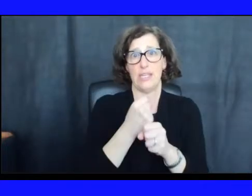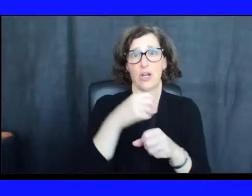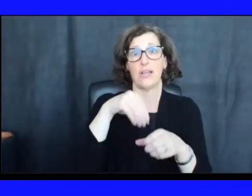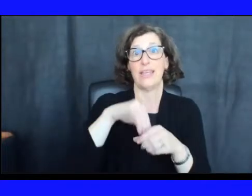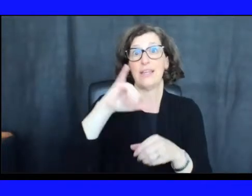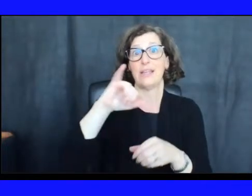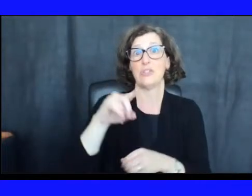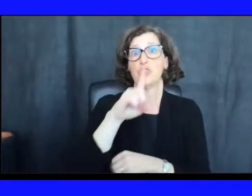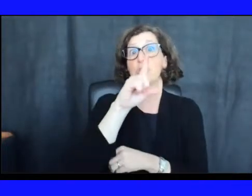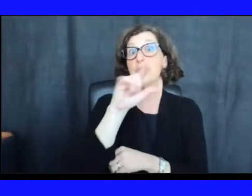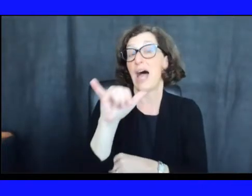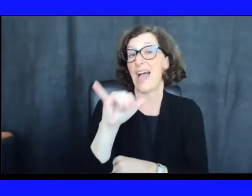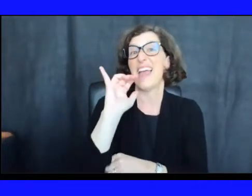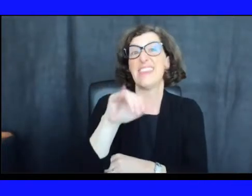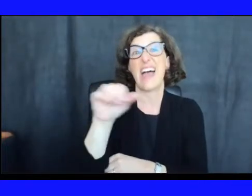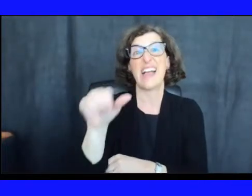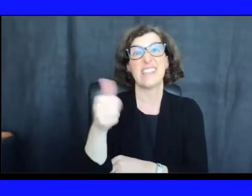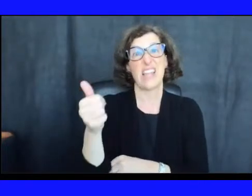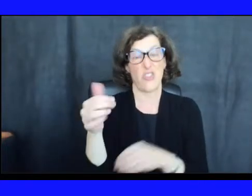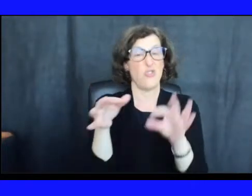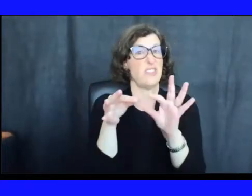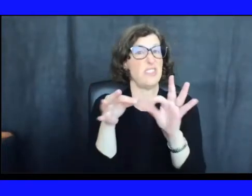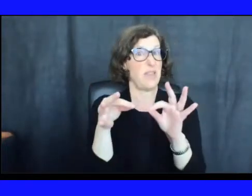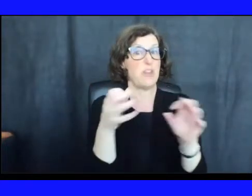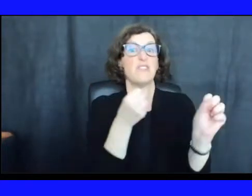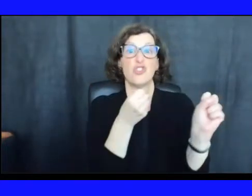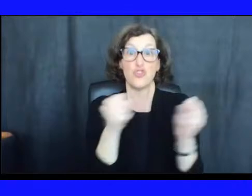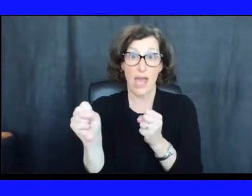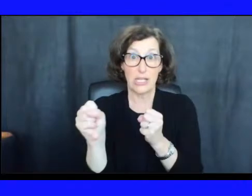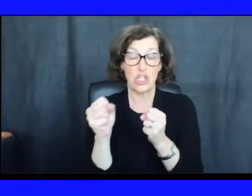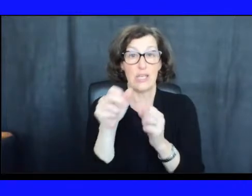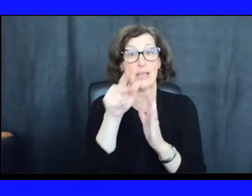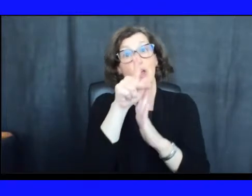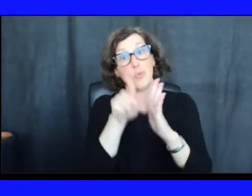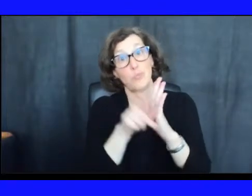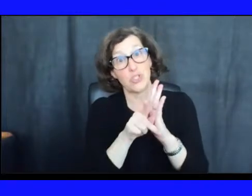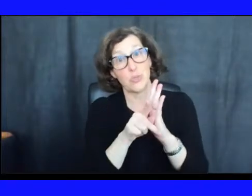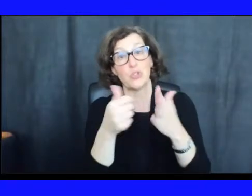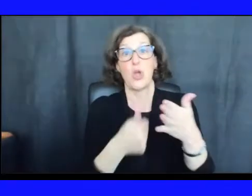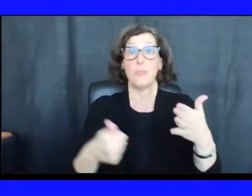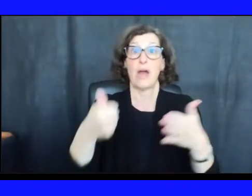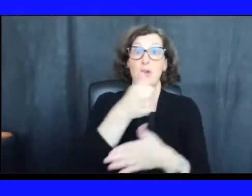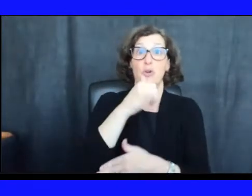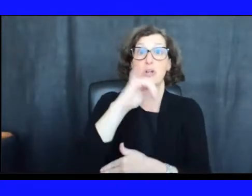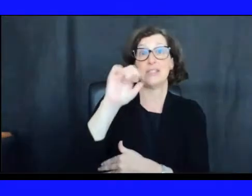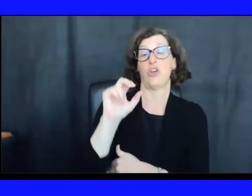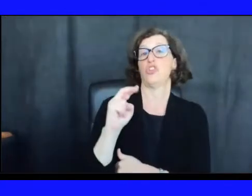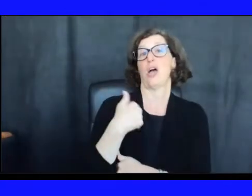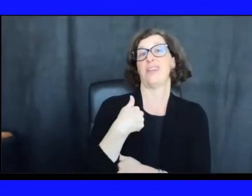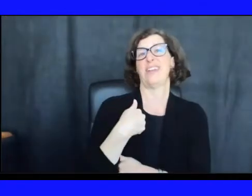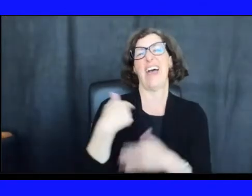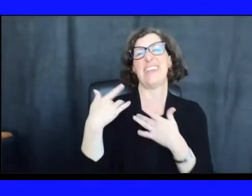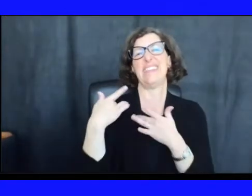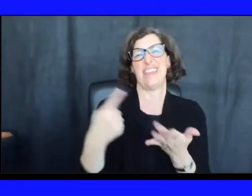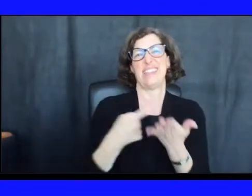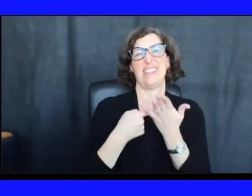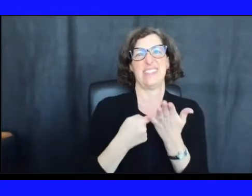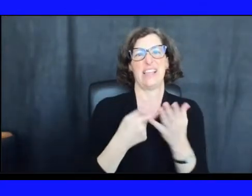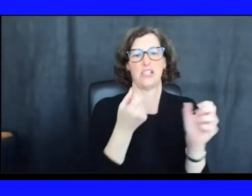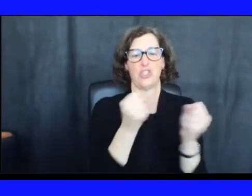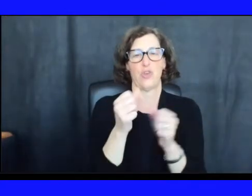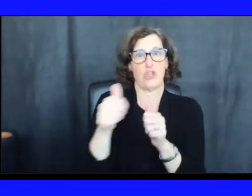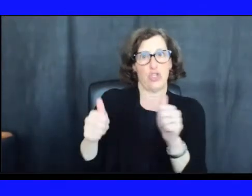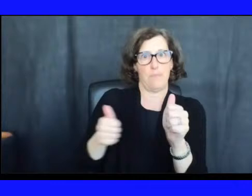the budgets. But there are ample opportunity, happy to do it whenever and in whatever form the board would like. Yeah, it might be